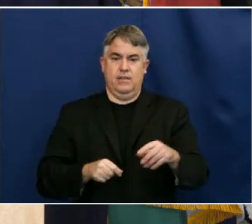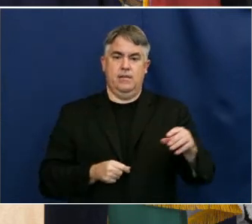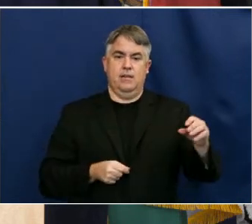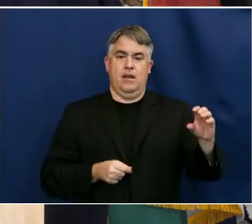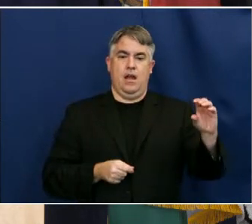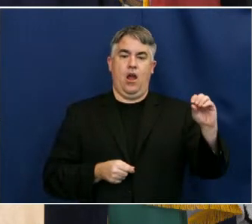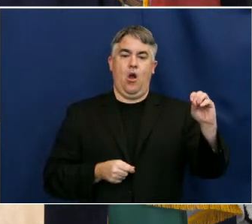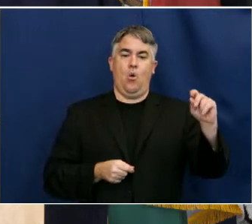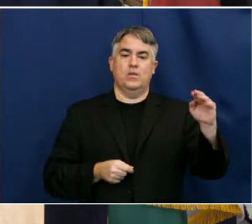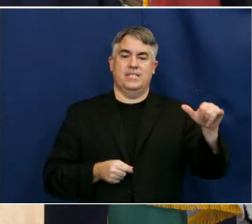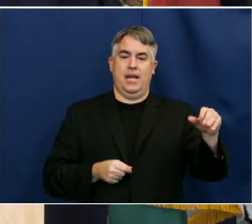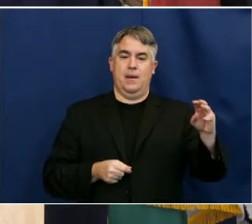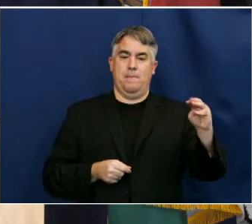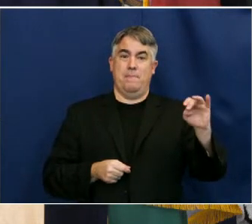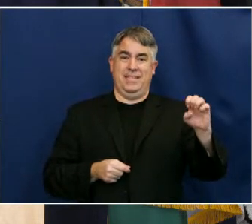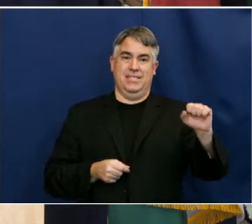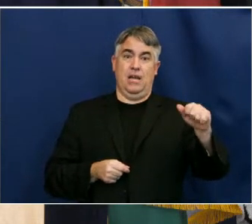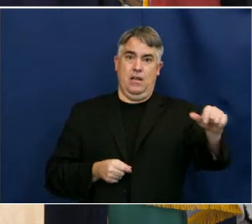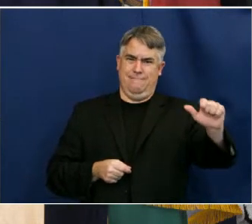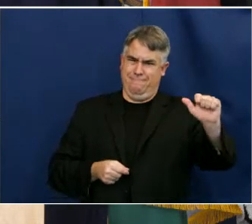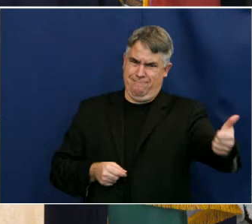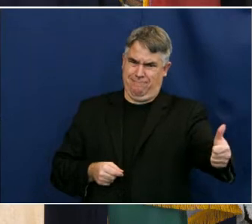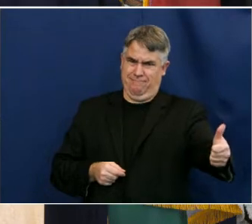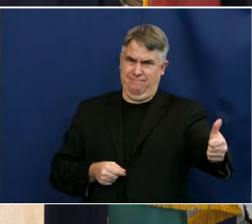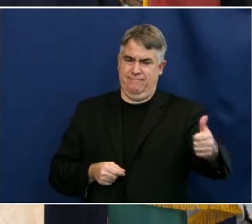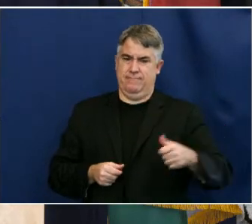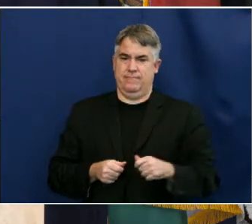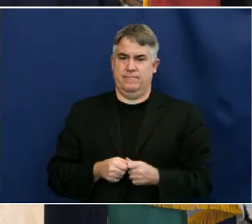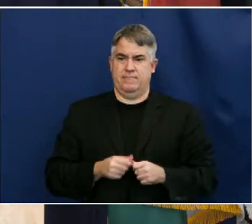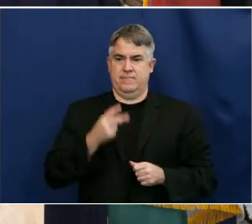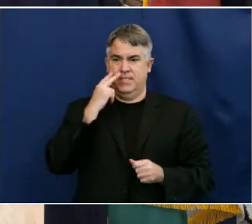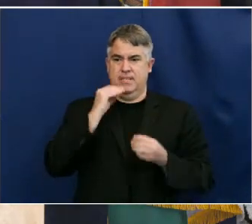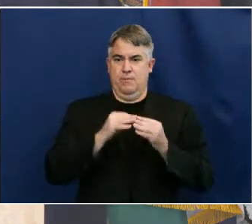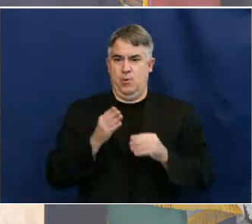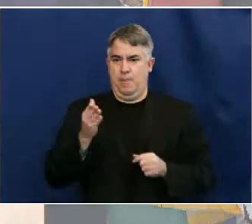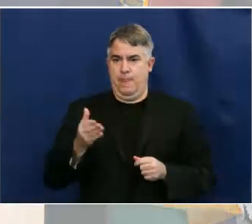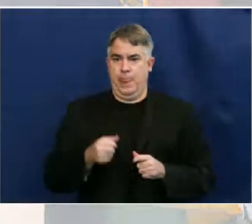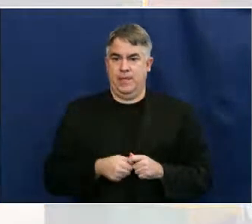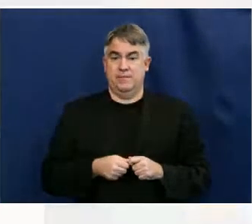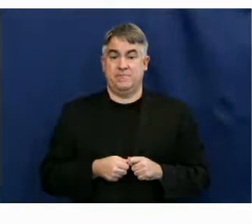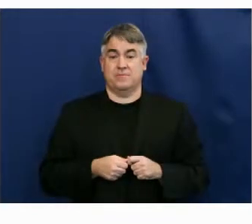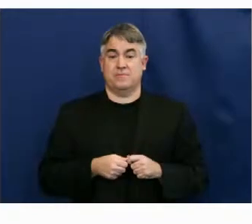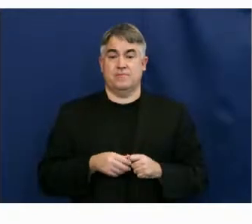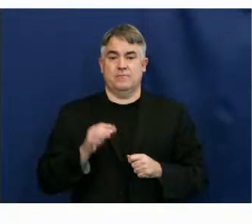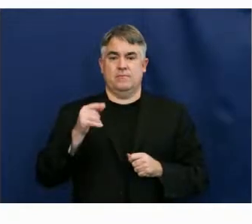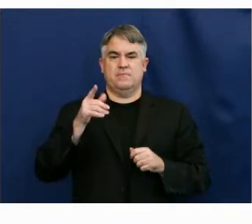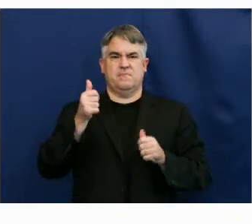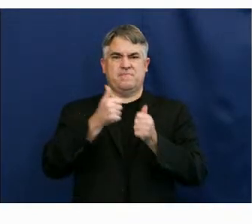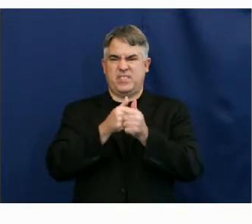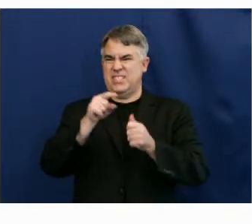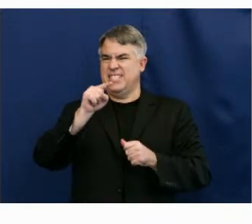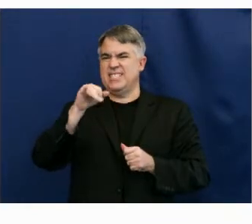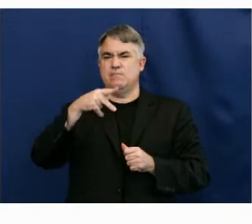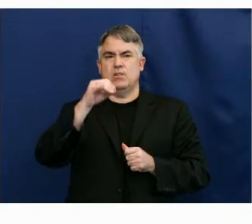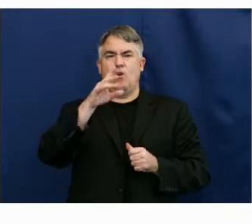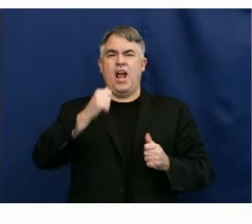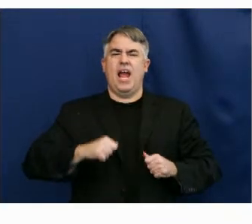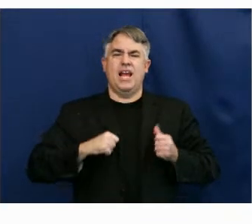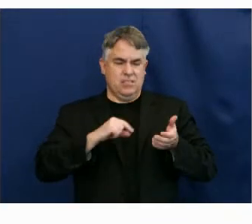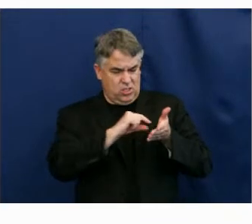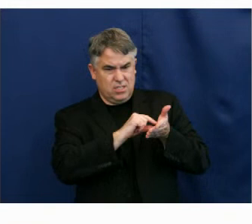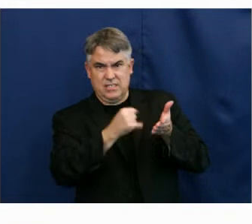restrict specific populations. And you can see the slide with the zip codes. And so we had at View